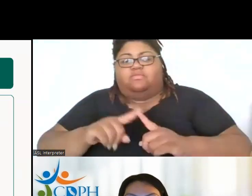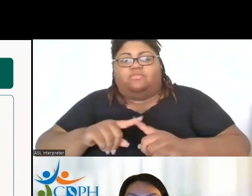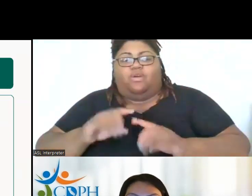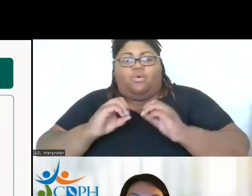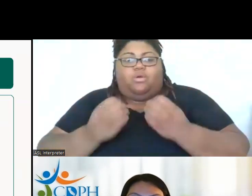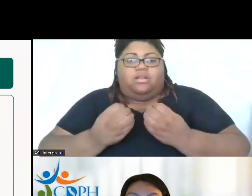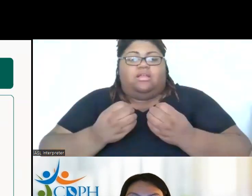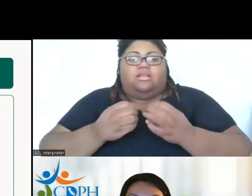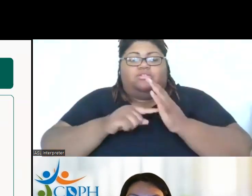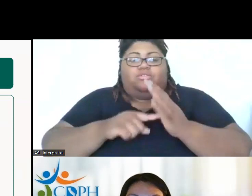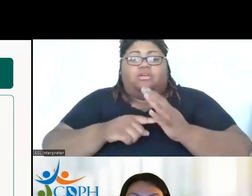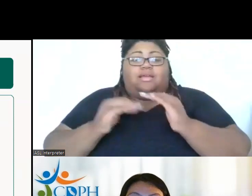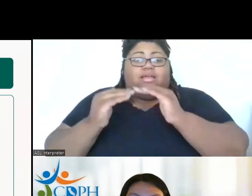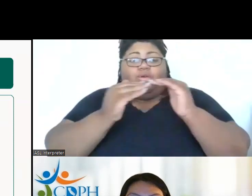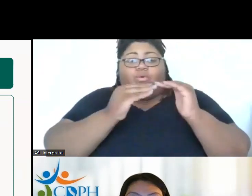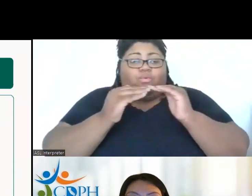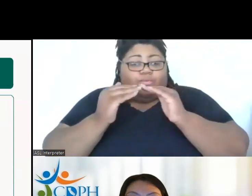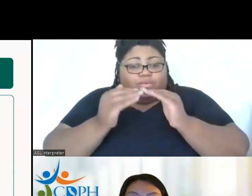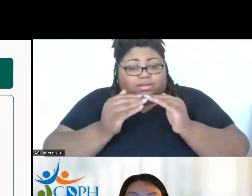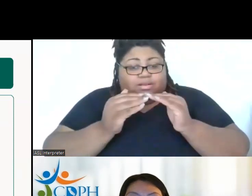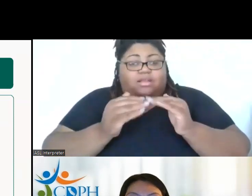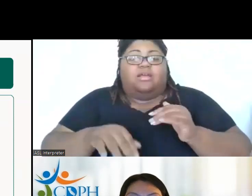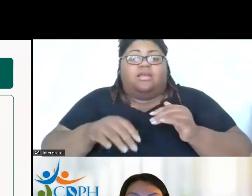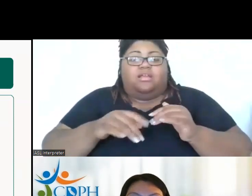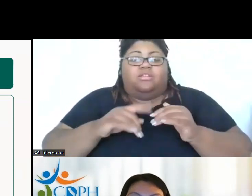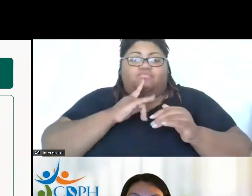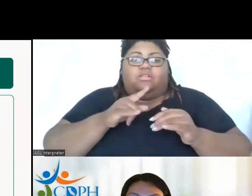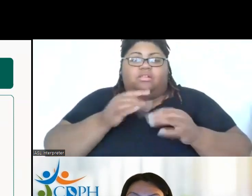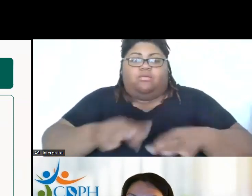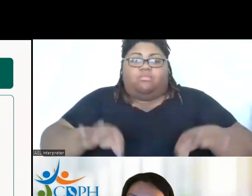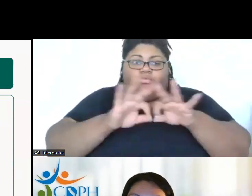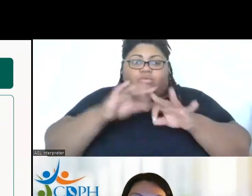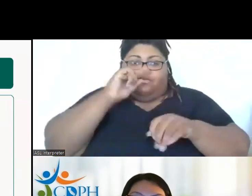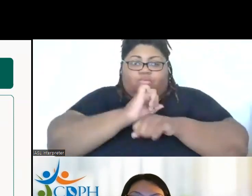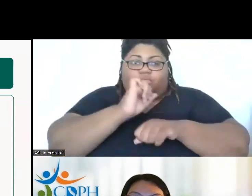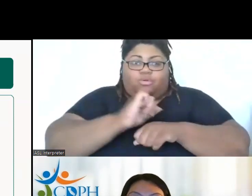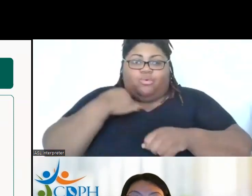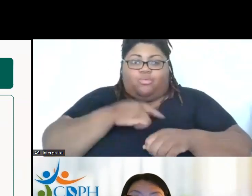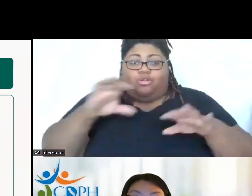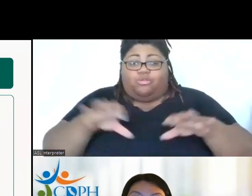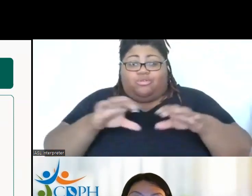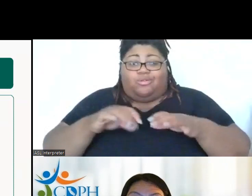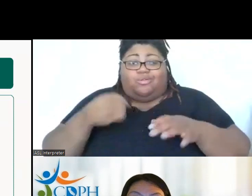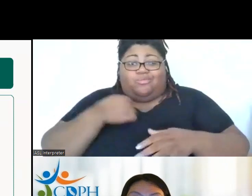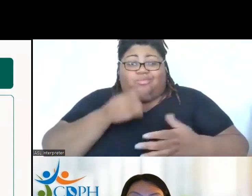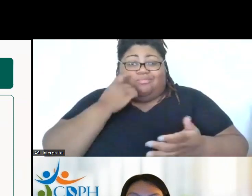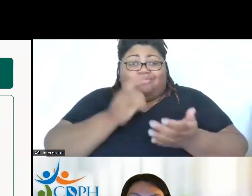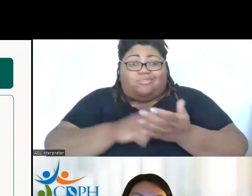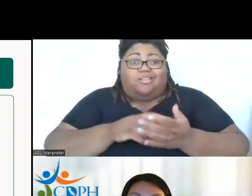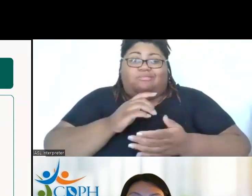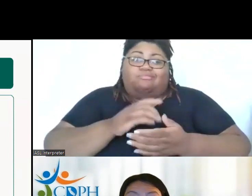is a cornerstone to the work we do. And so we predicted that unfortunately there would be racial,